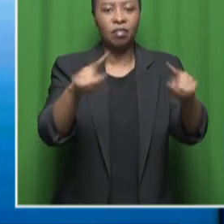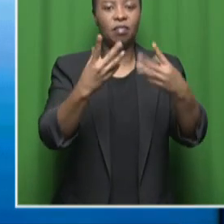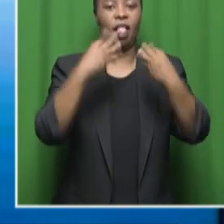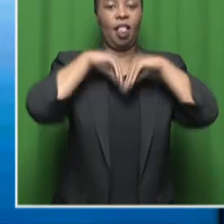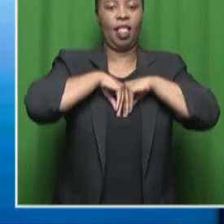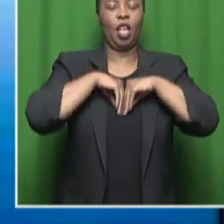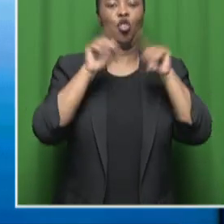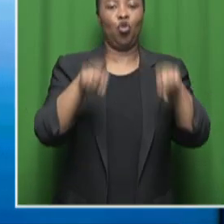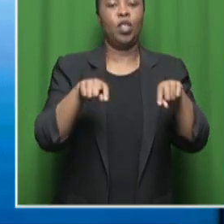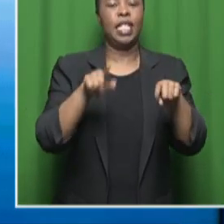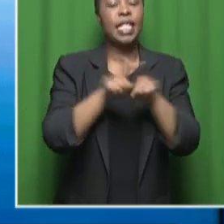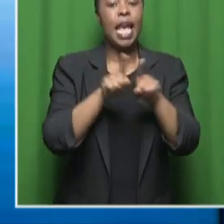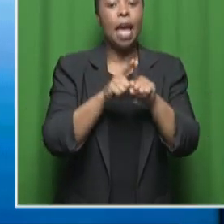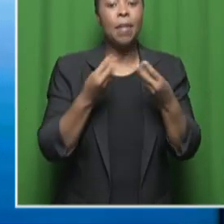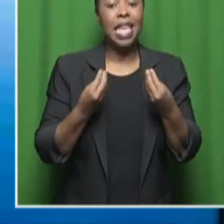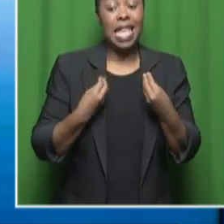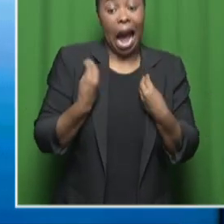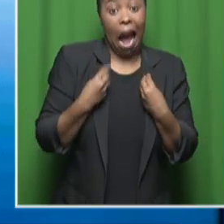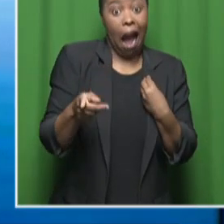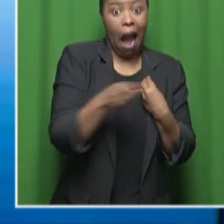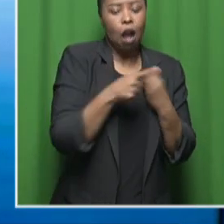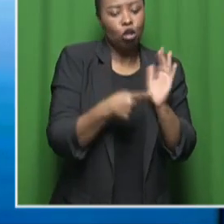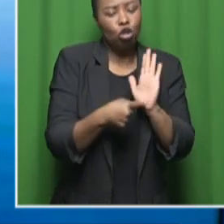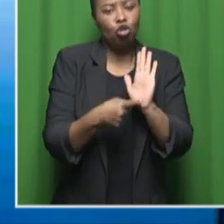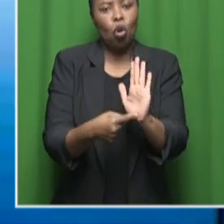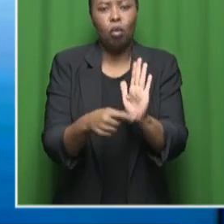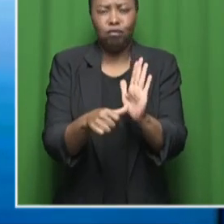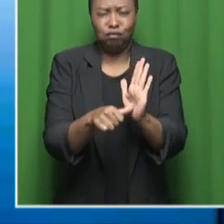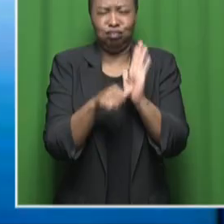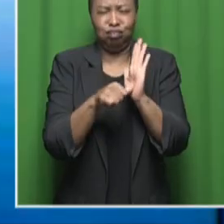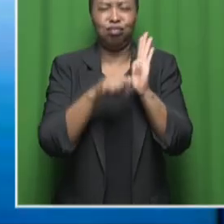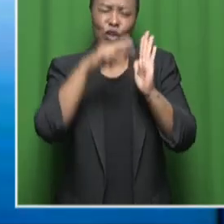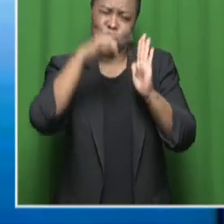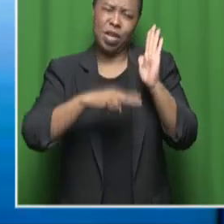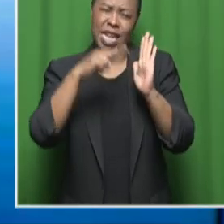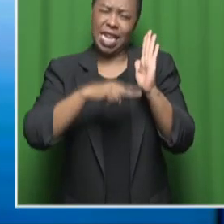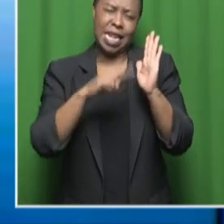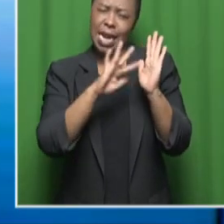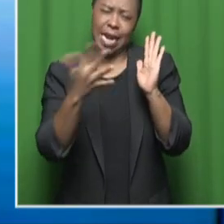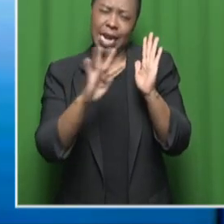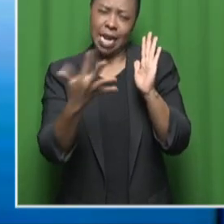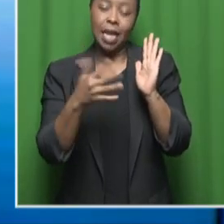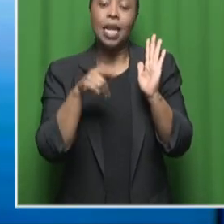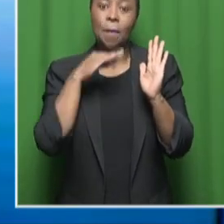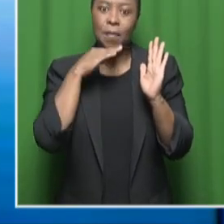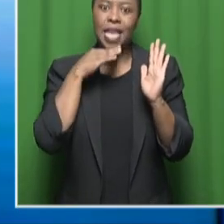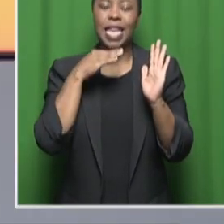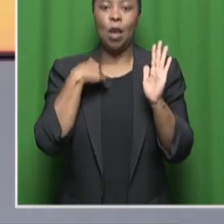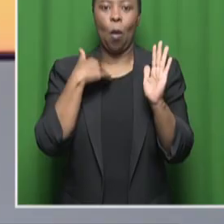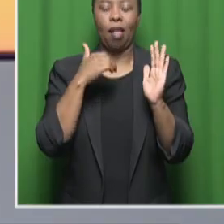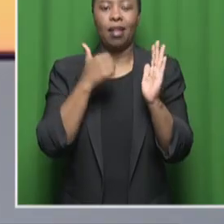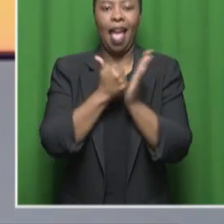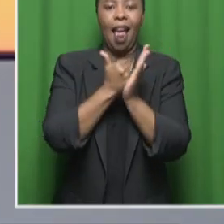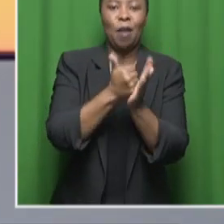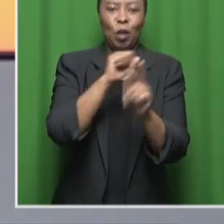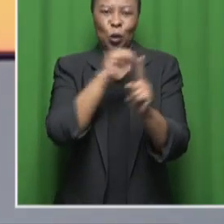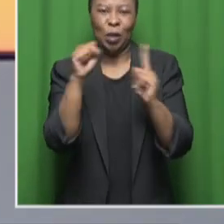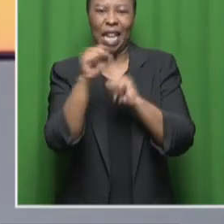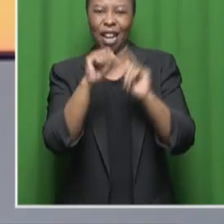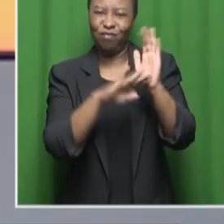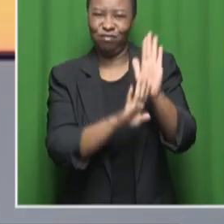younger ones, show them the importance of reading. So I think if we can do that, then we are shaping society in a better way. What's next for you then? On